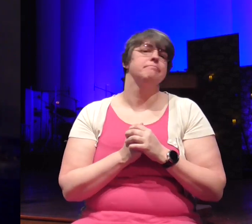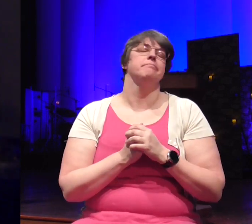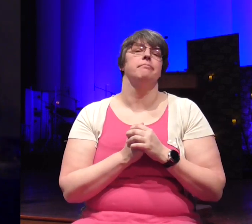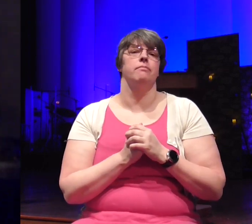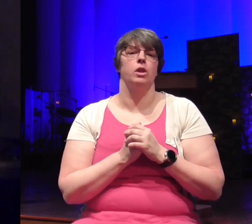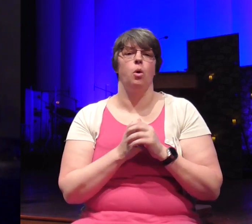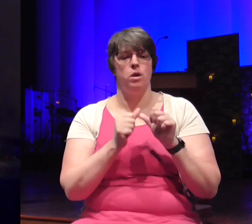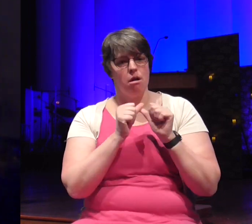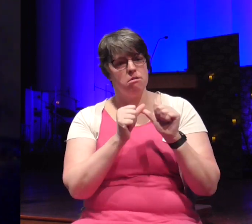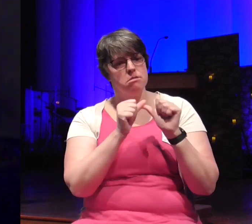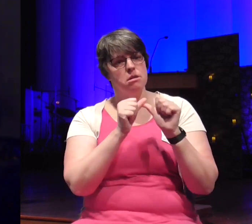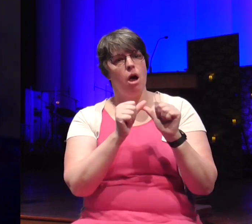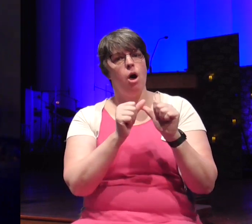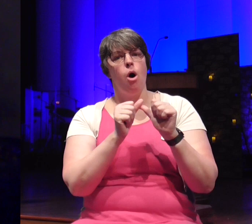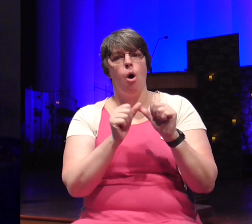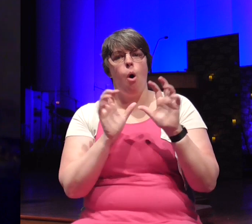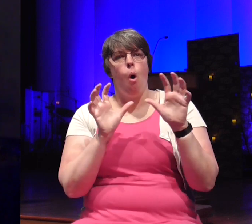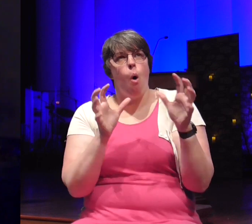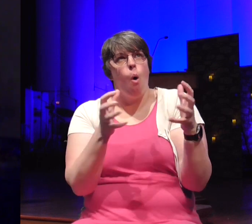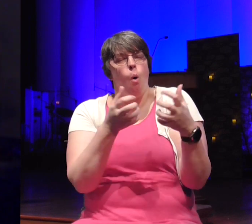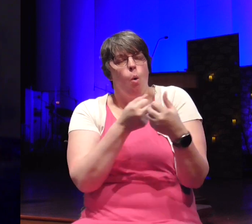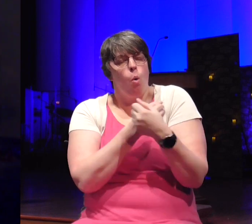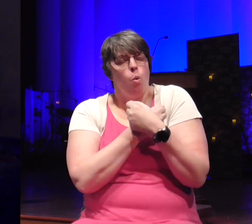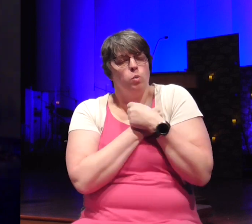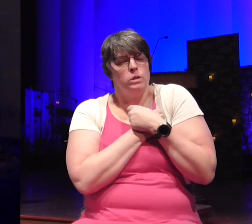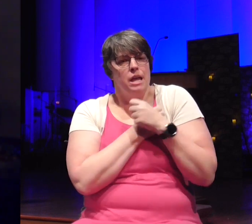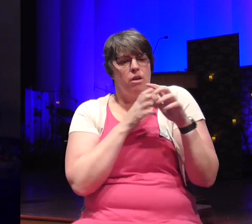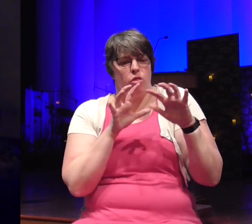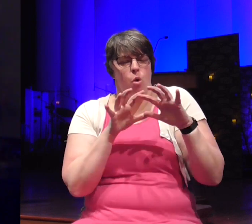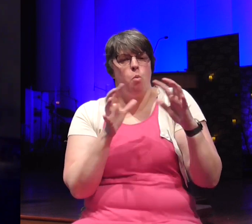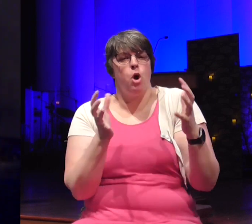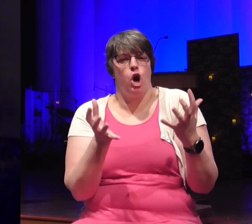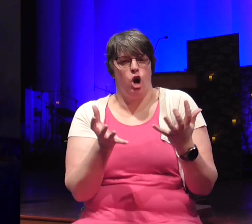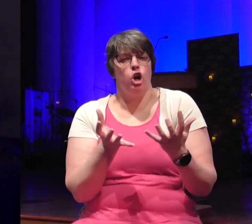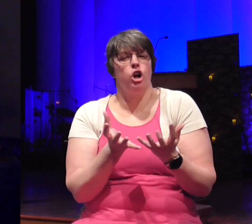ever holding the world and all of us in its embrace.